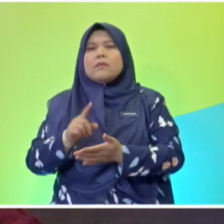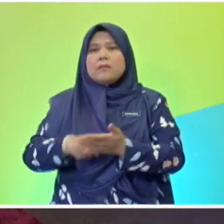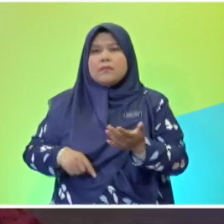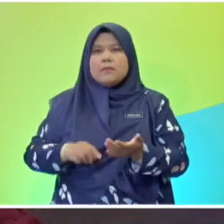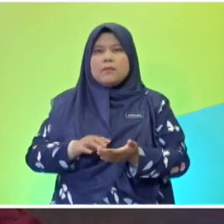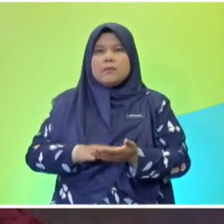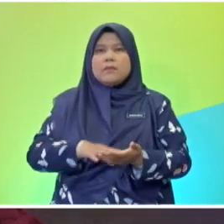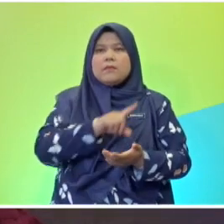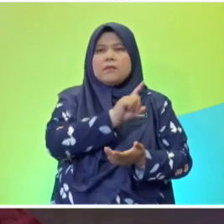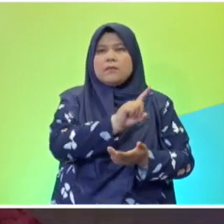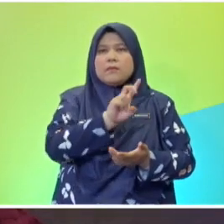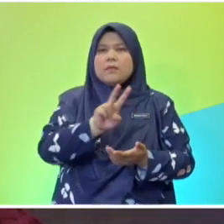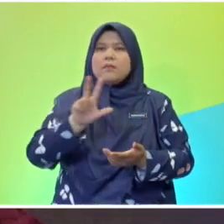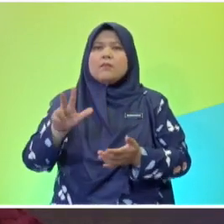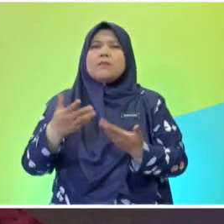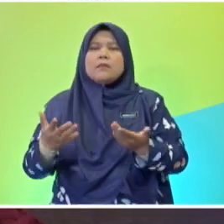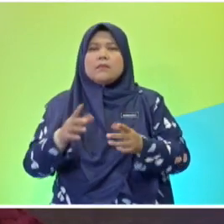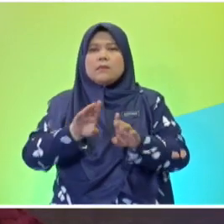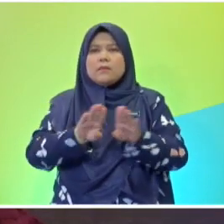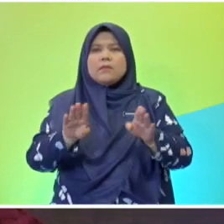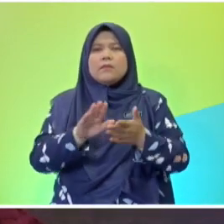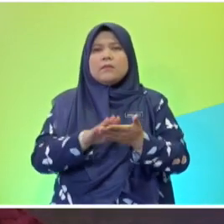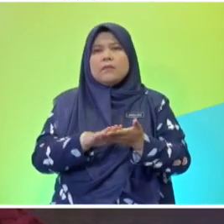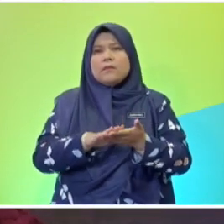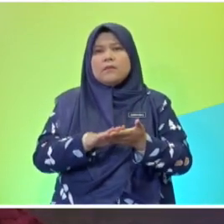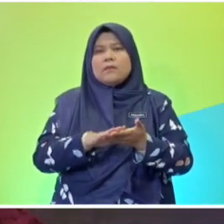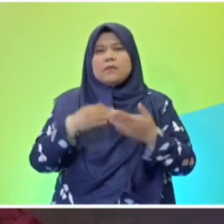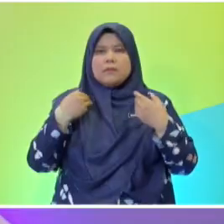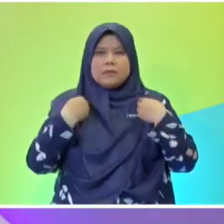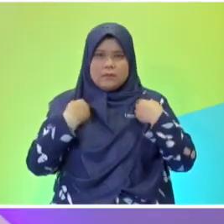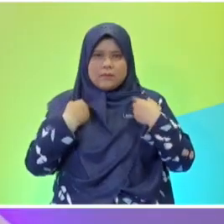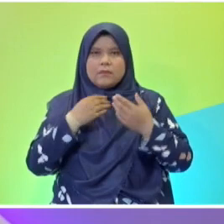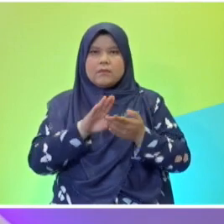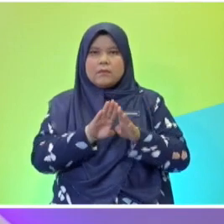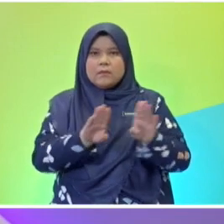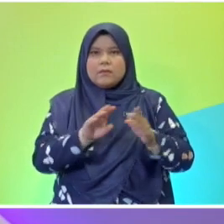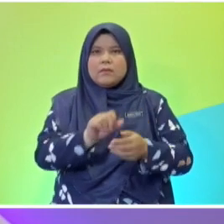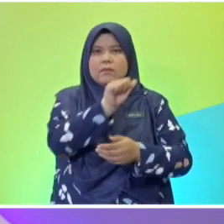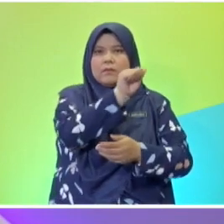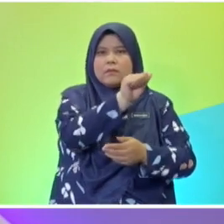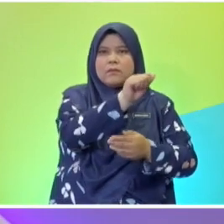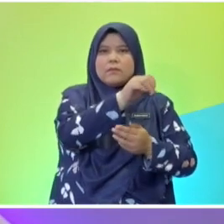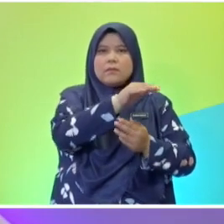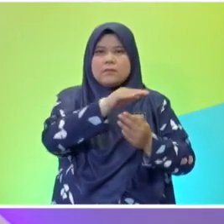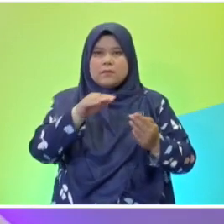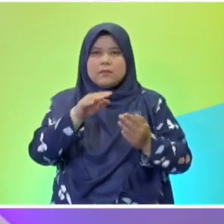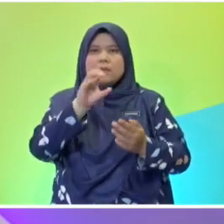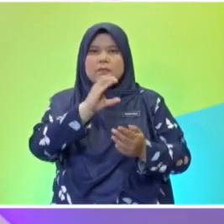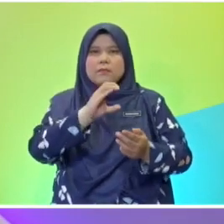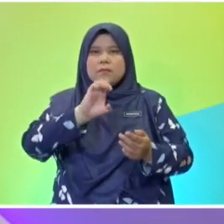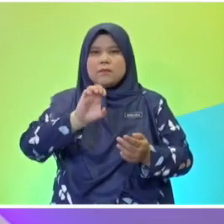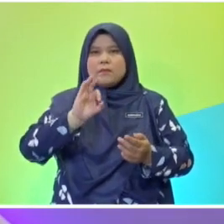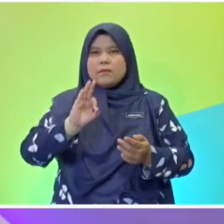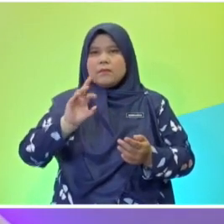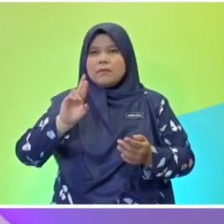1 compared to Form 2 and Form 3? Okay, there's a difference due to the A2 level, the CFR levels.